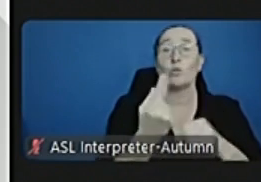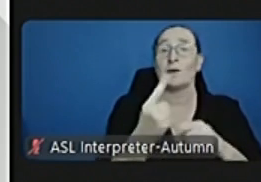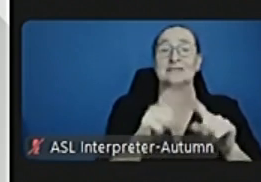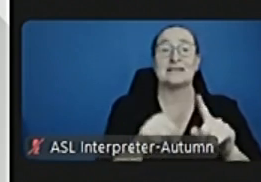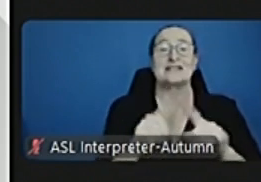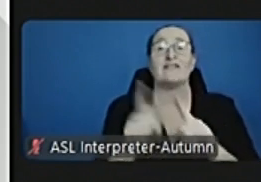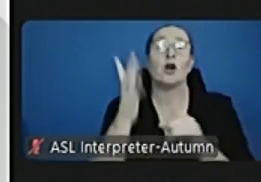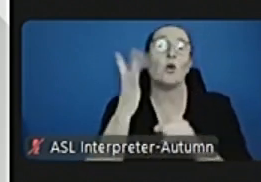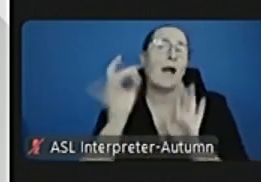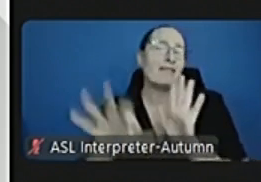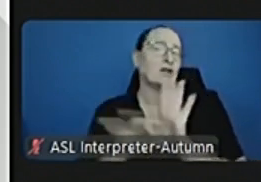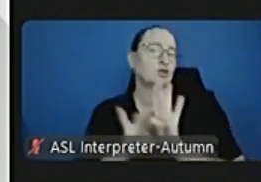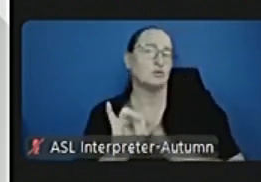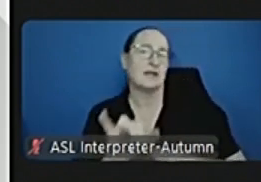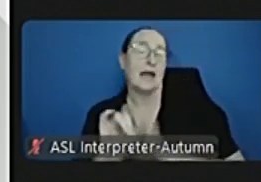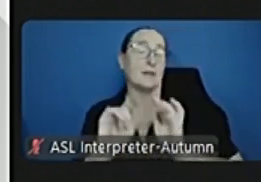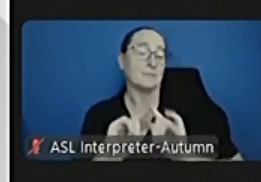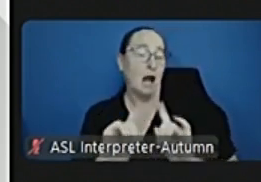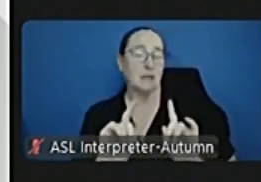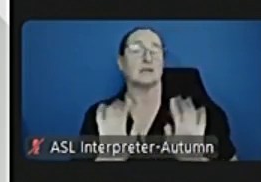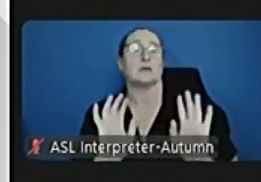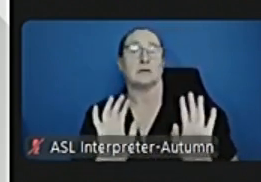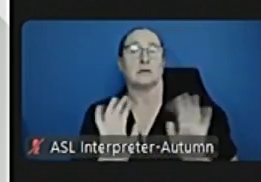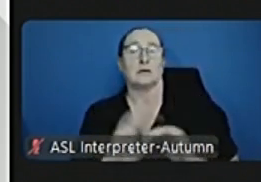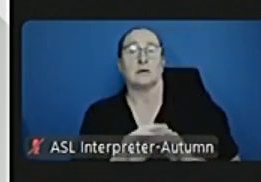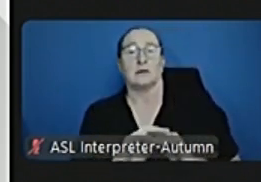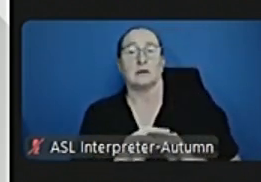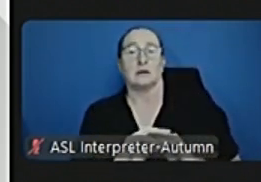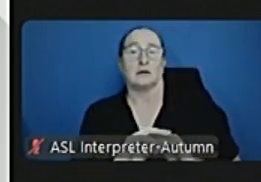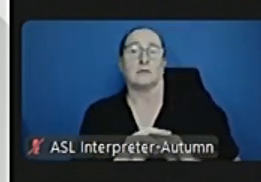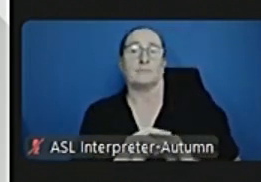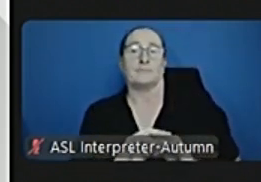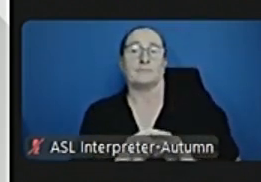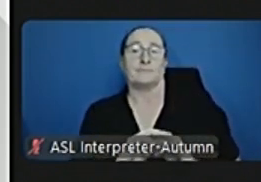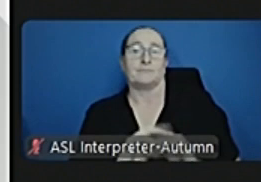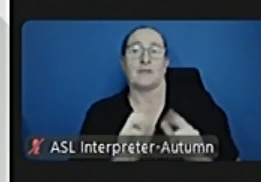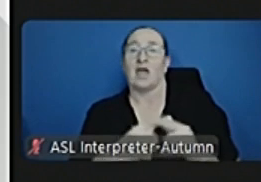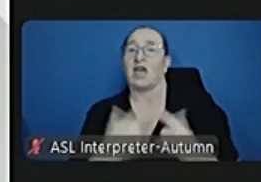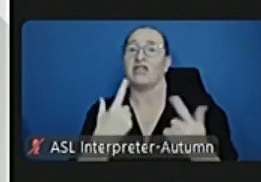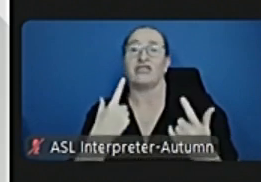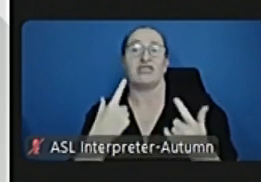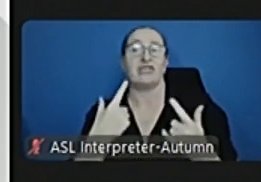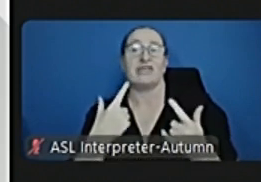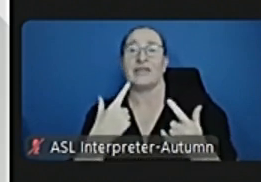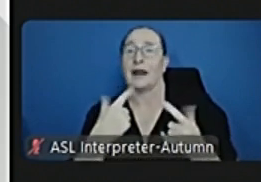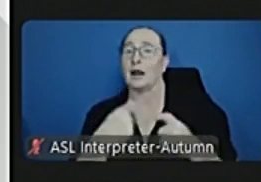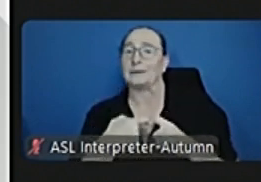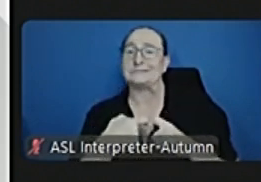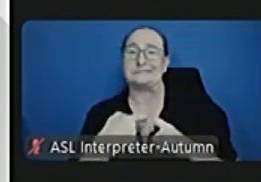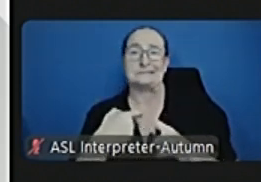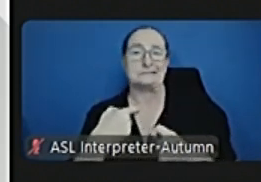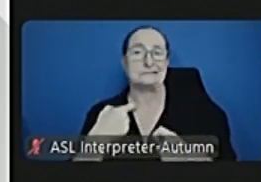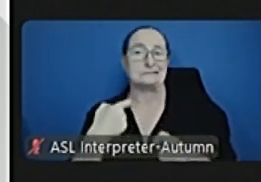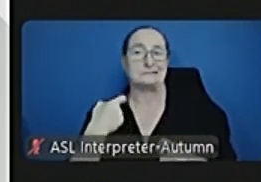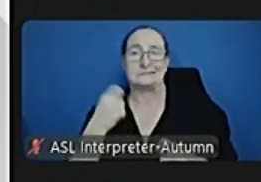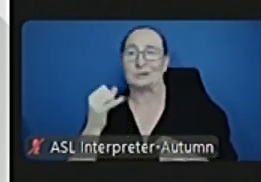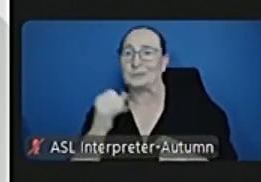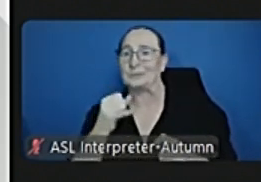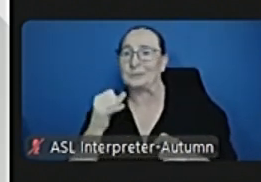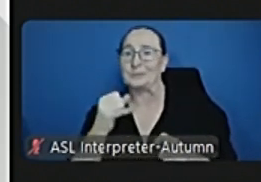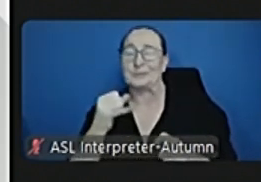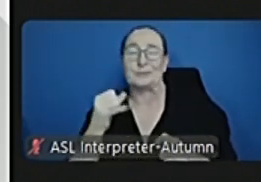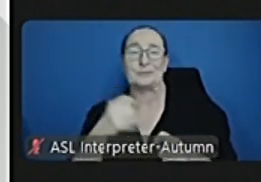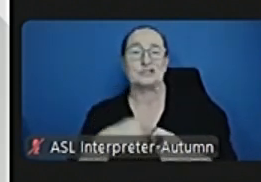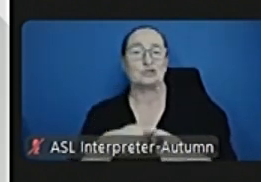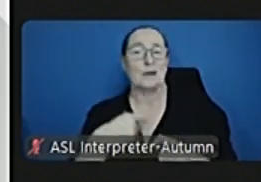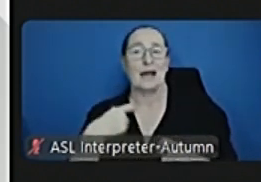it. But, they're stretched. Those communities are stretched. And,